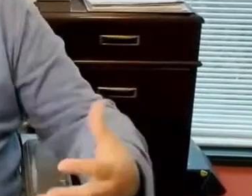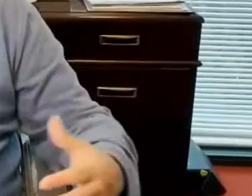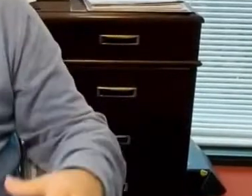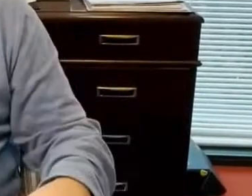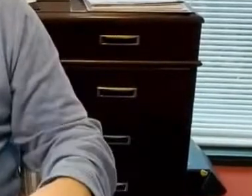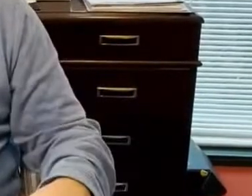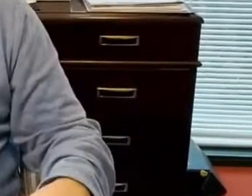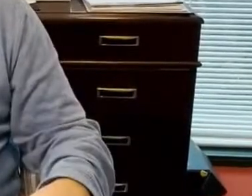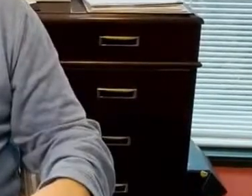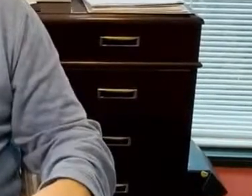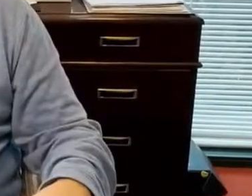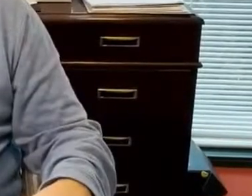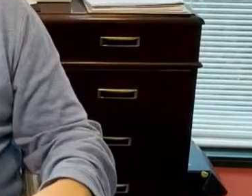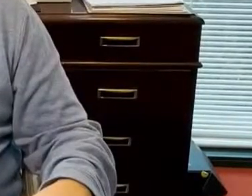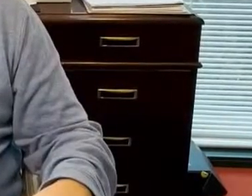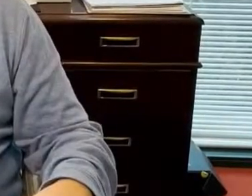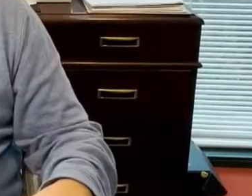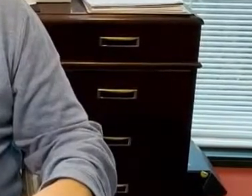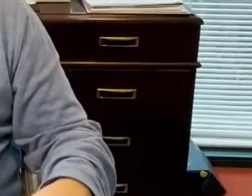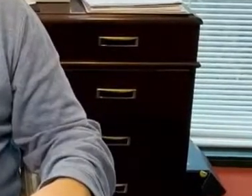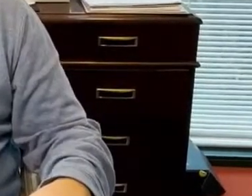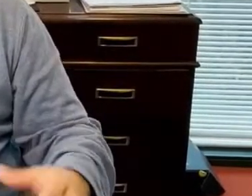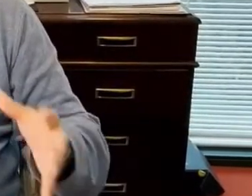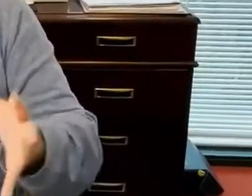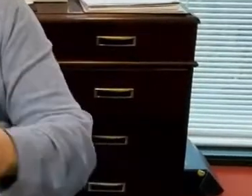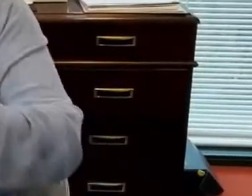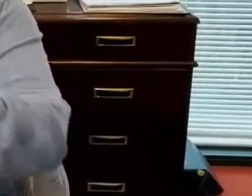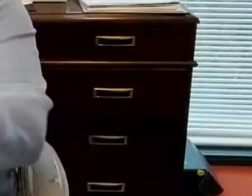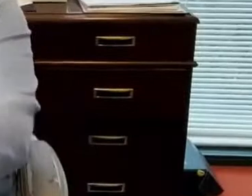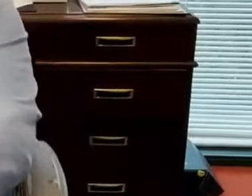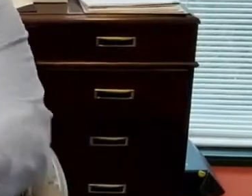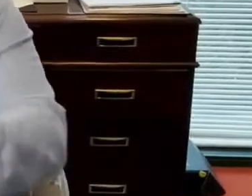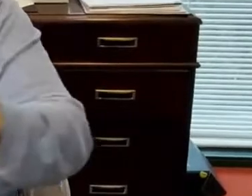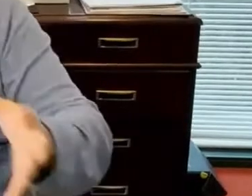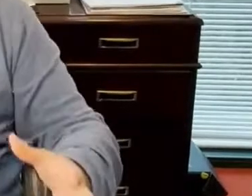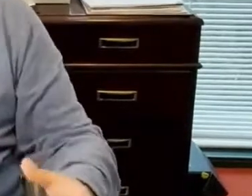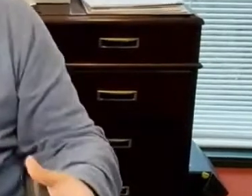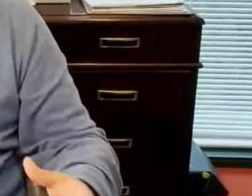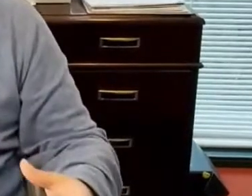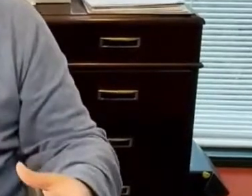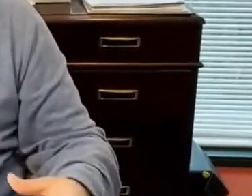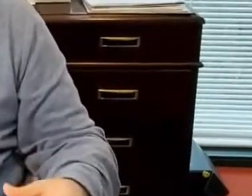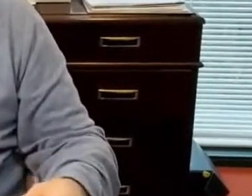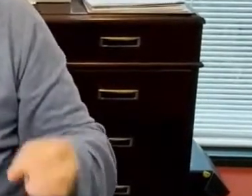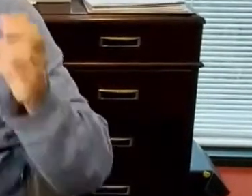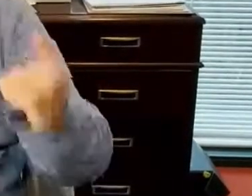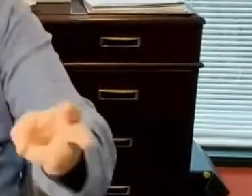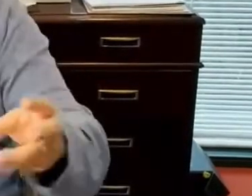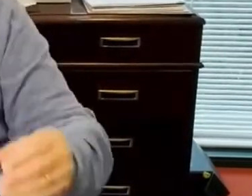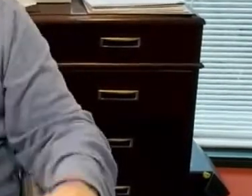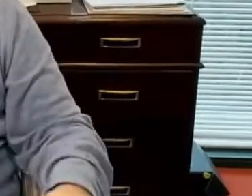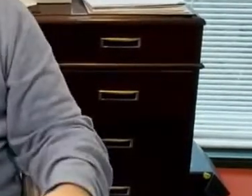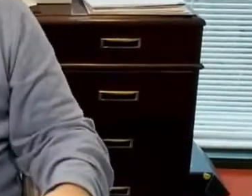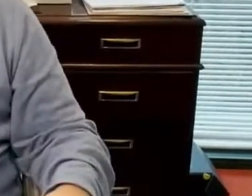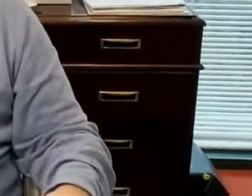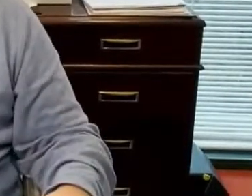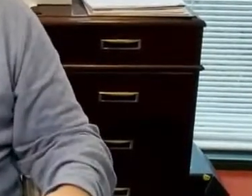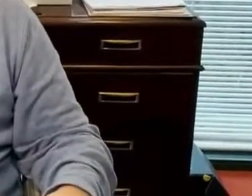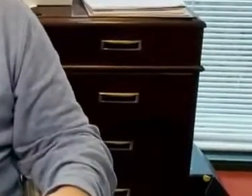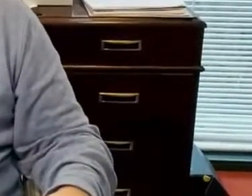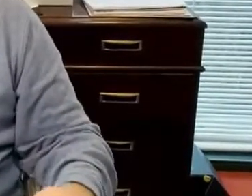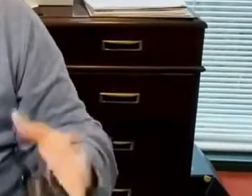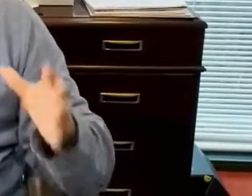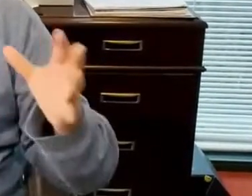retraining and upskilling a lot of potential employees to be able to get jobs to sustain their families. Three,